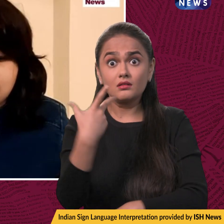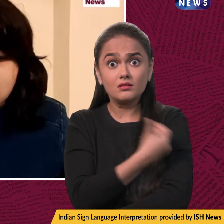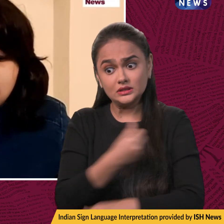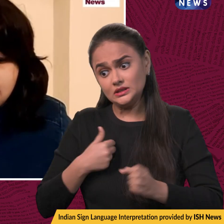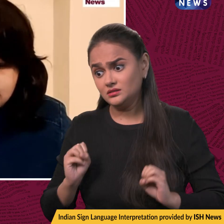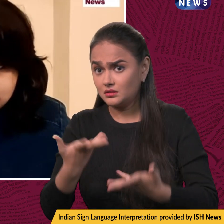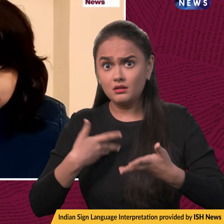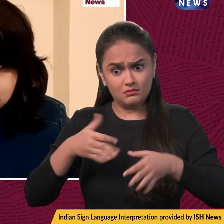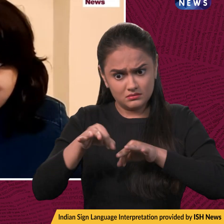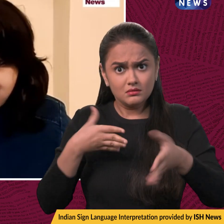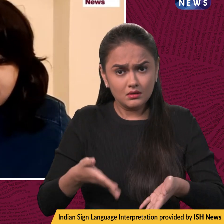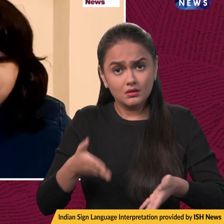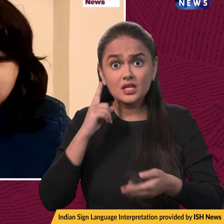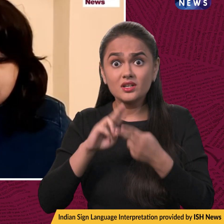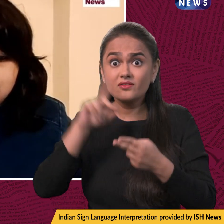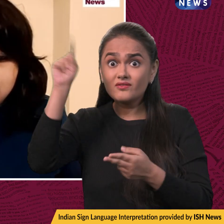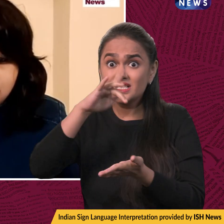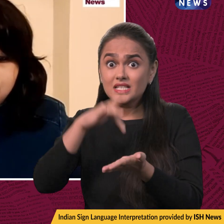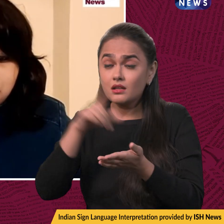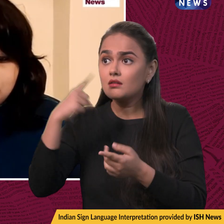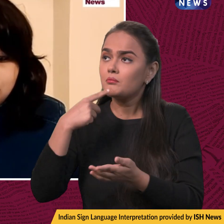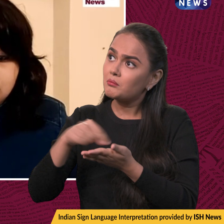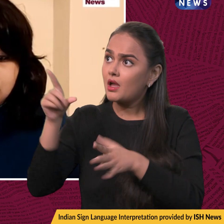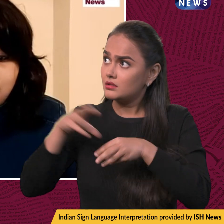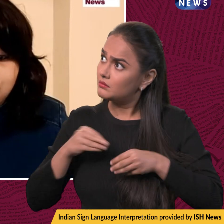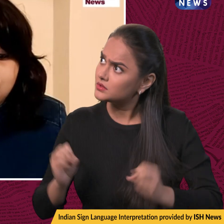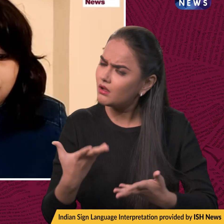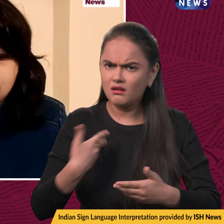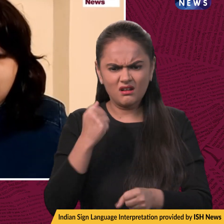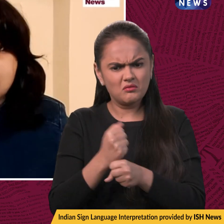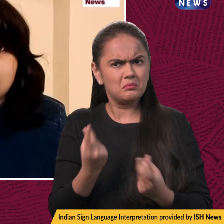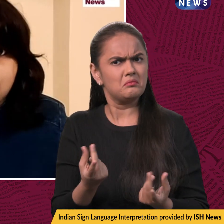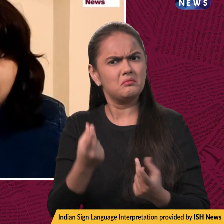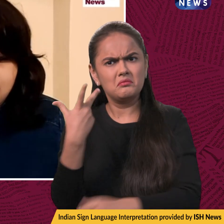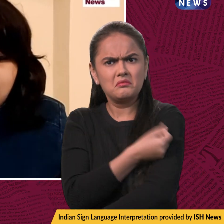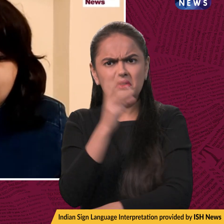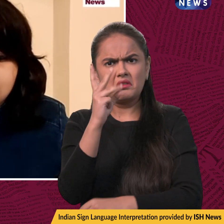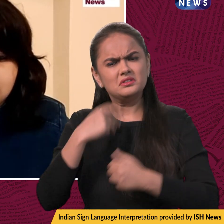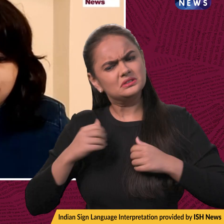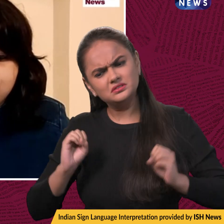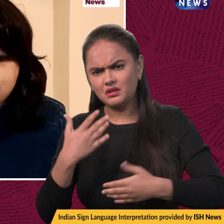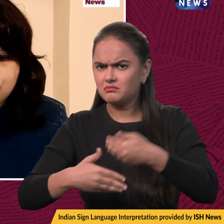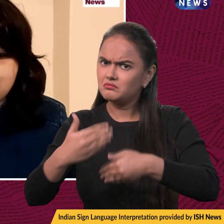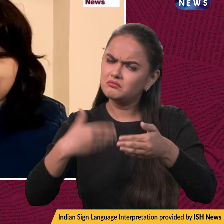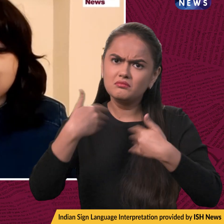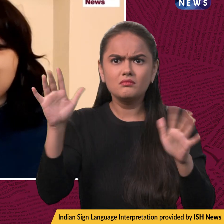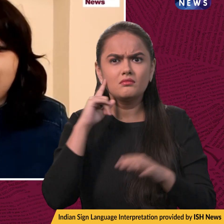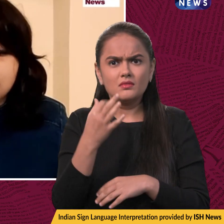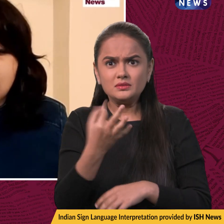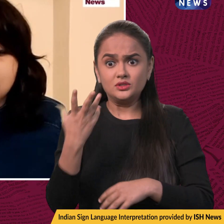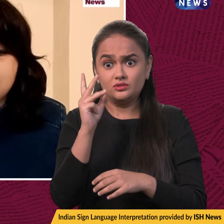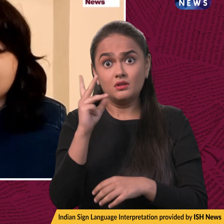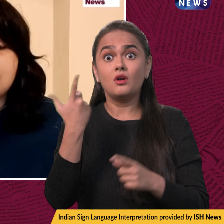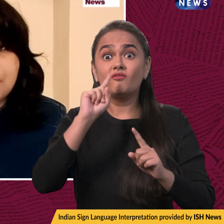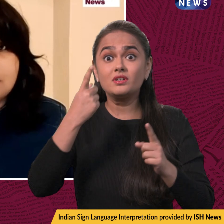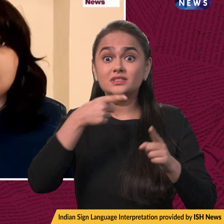dose drive in the city. If center gives permission, this government will start the drive and give booster shots to all